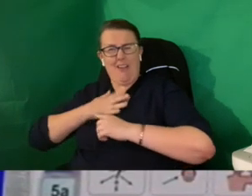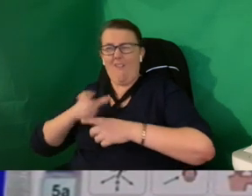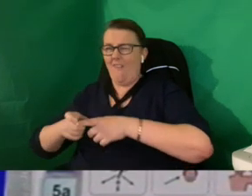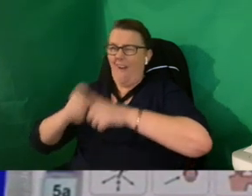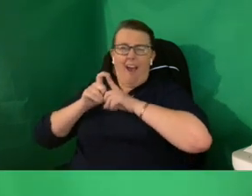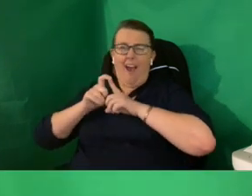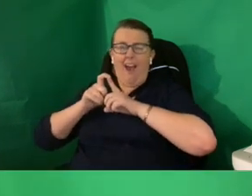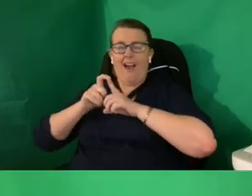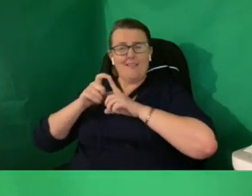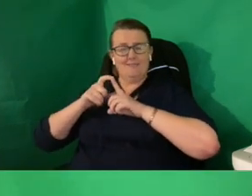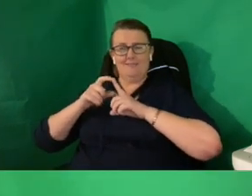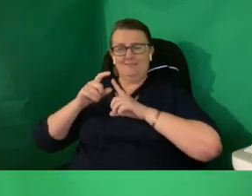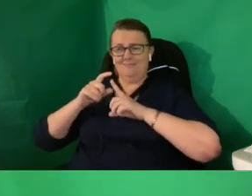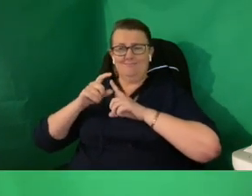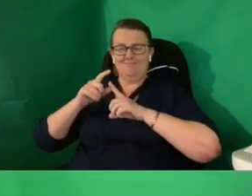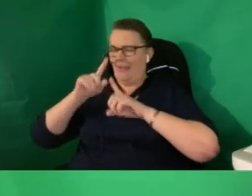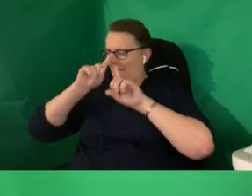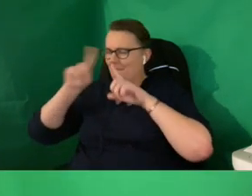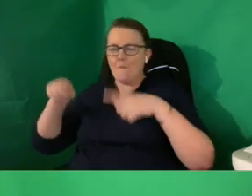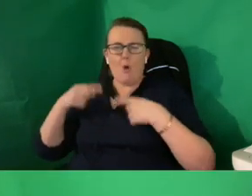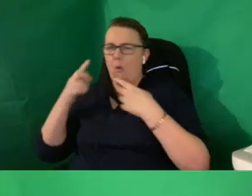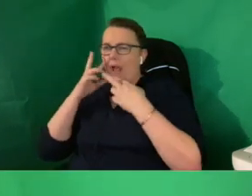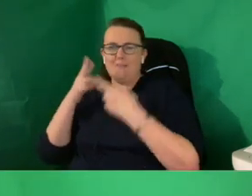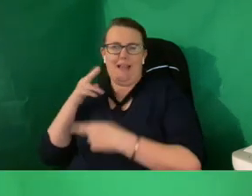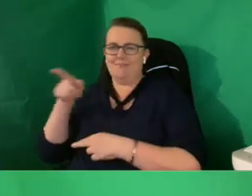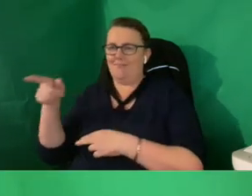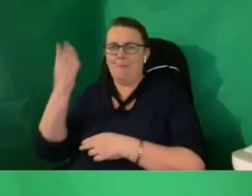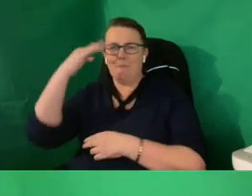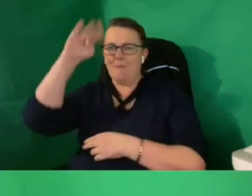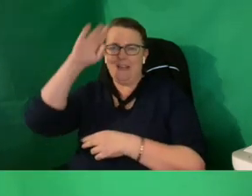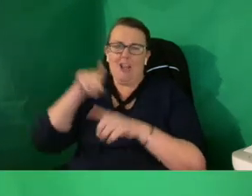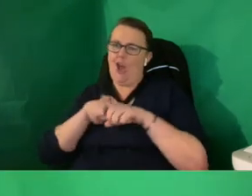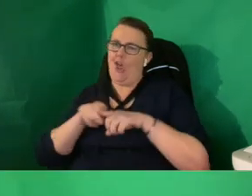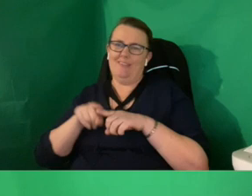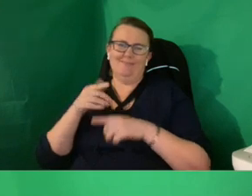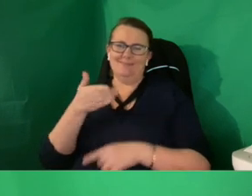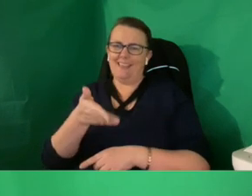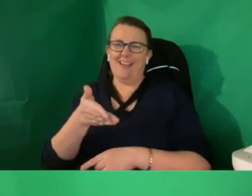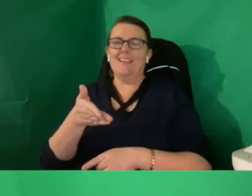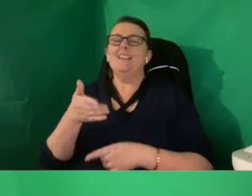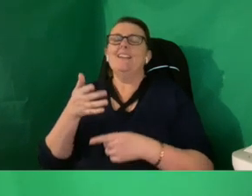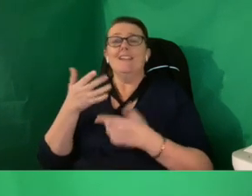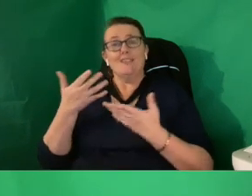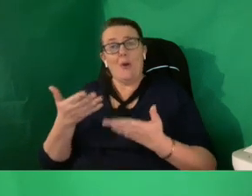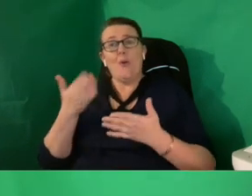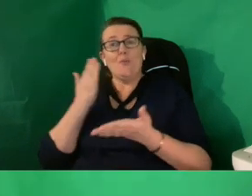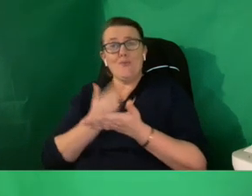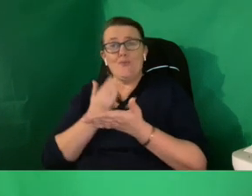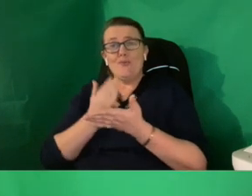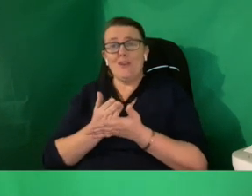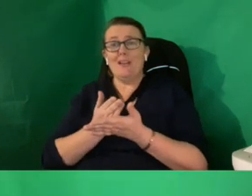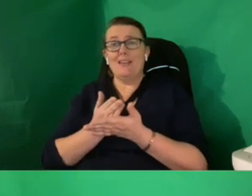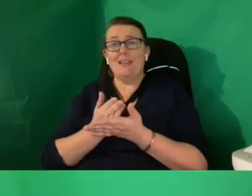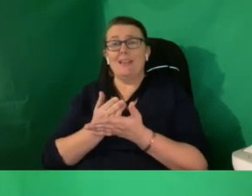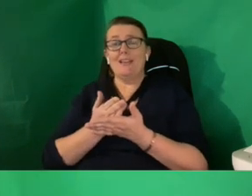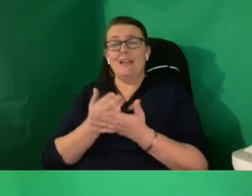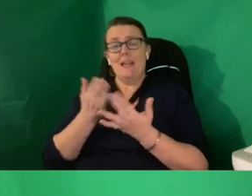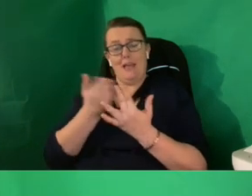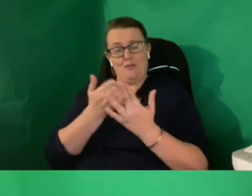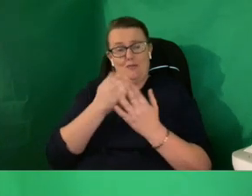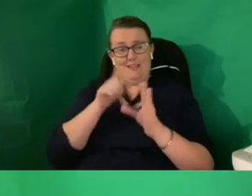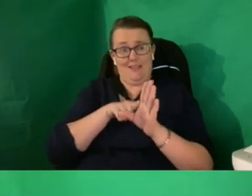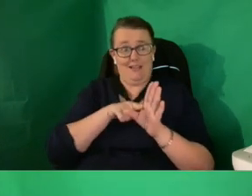use a pod book was near impossible. So I think at the end of the day, in those years